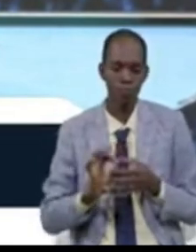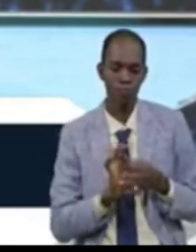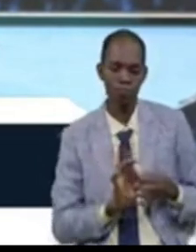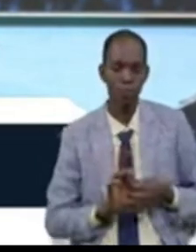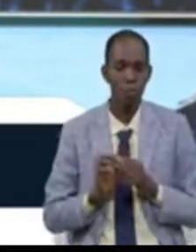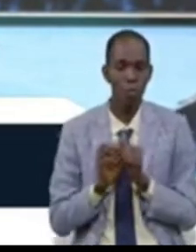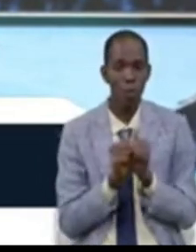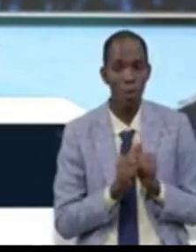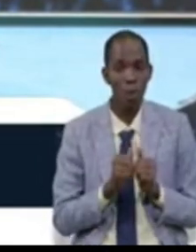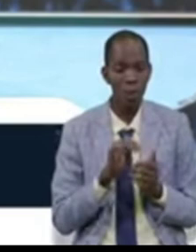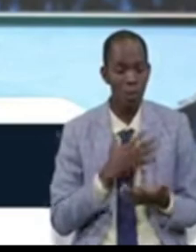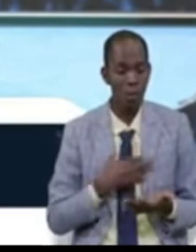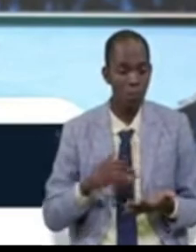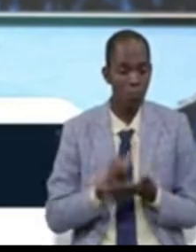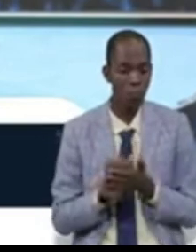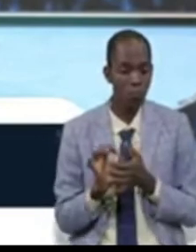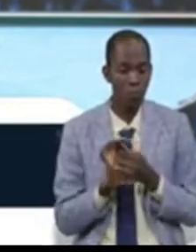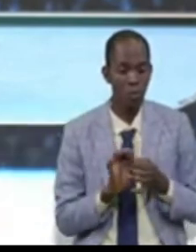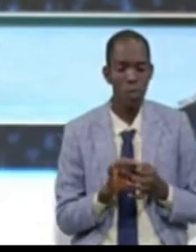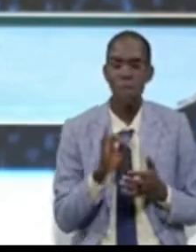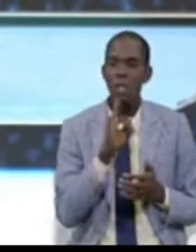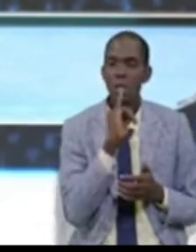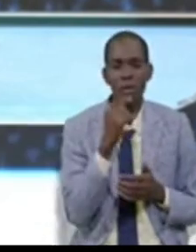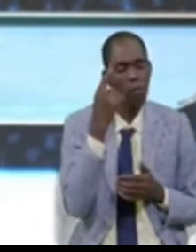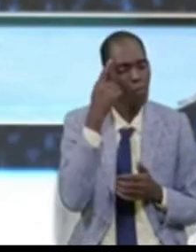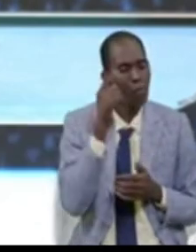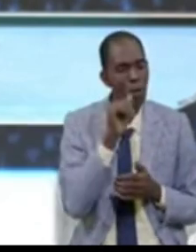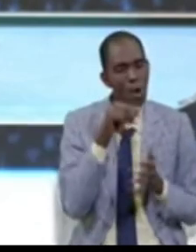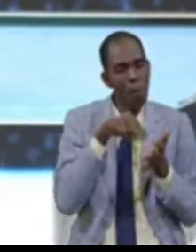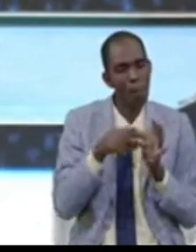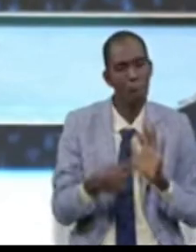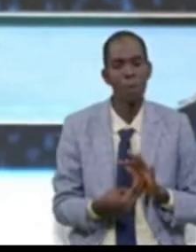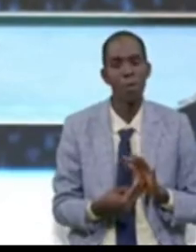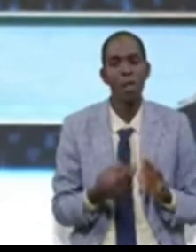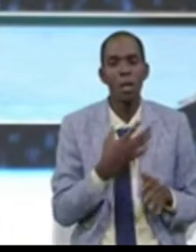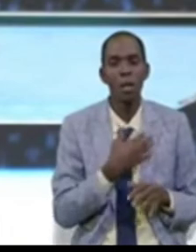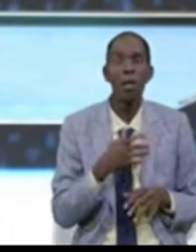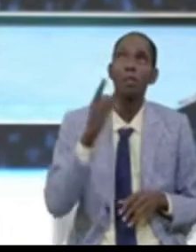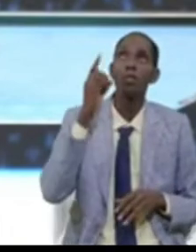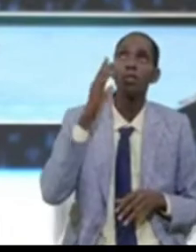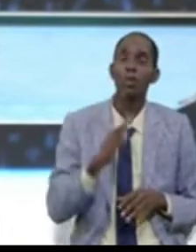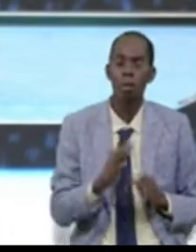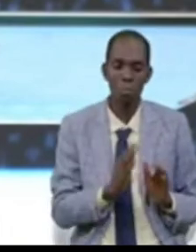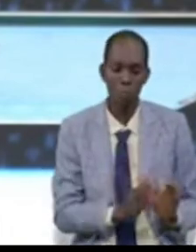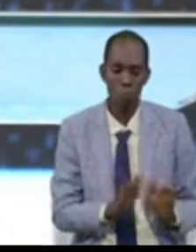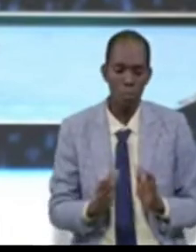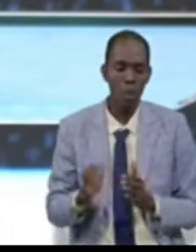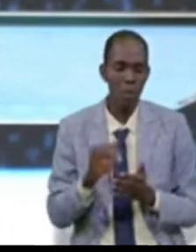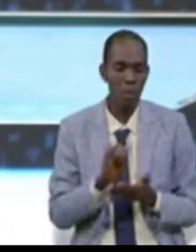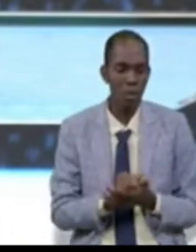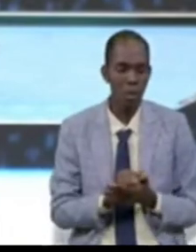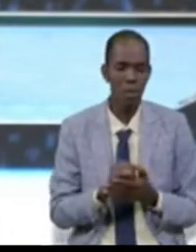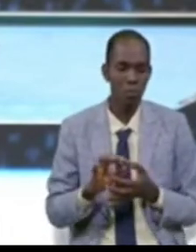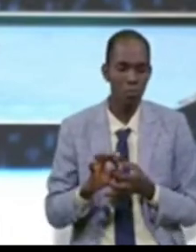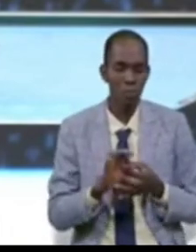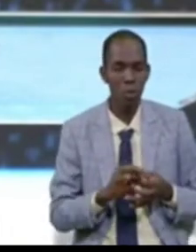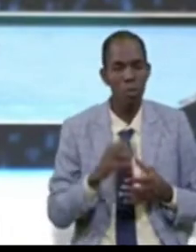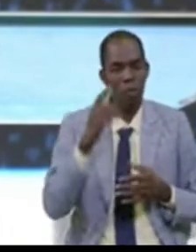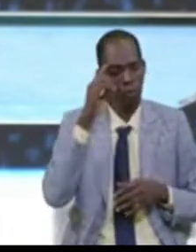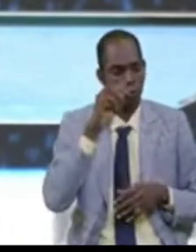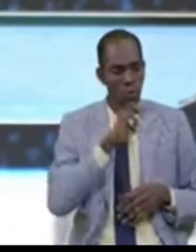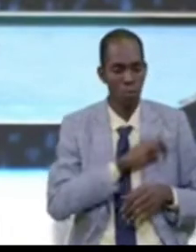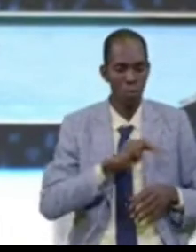relationship is purposeful, and it is the Lord that has set such relationship for members of